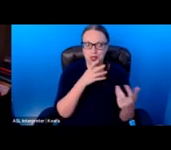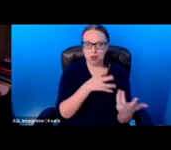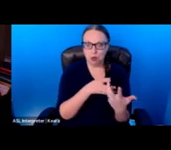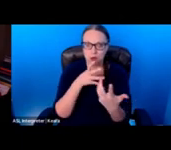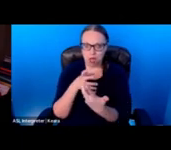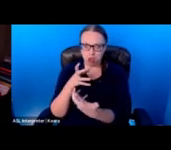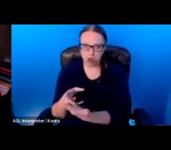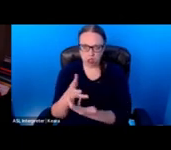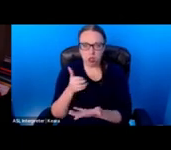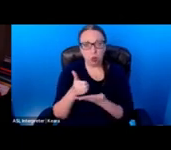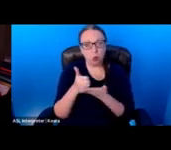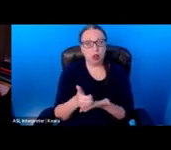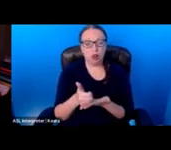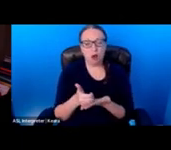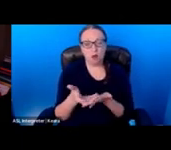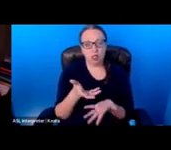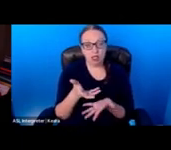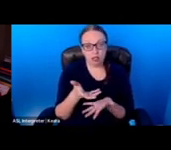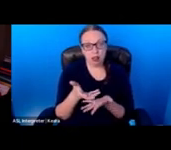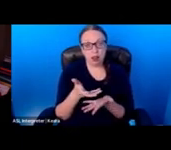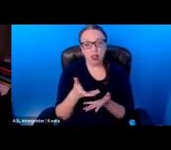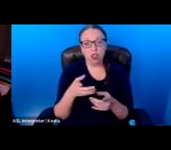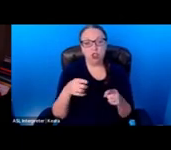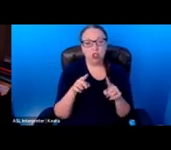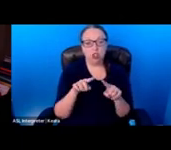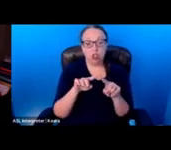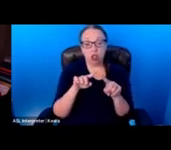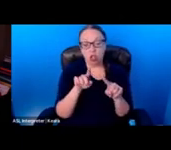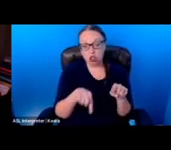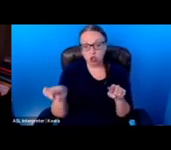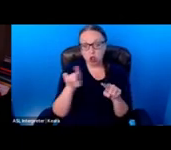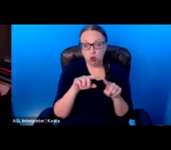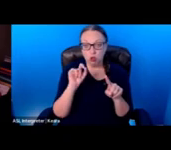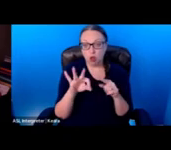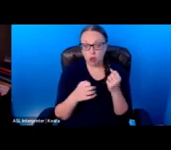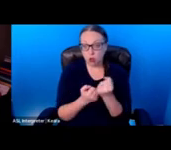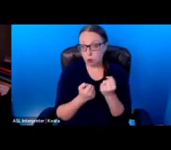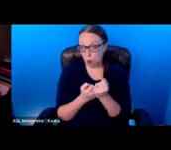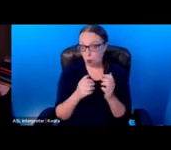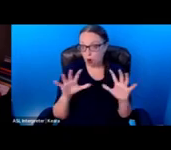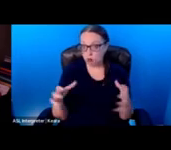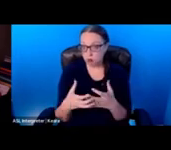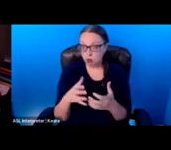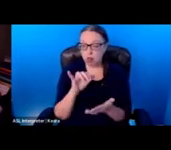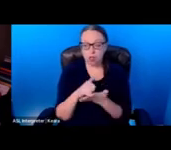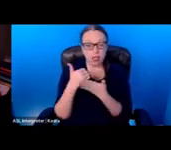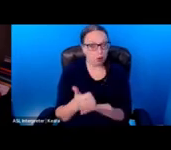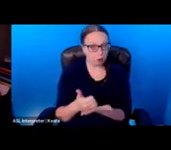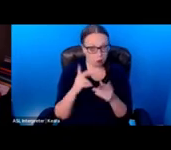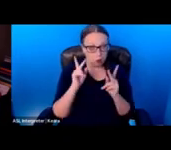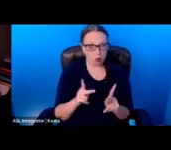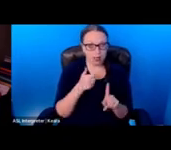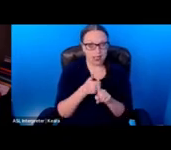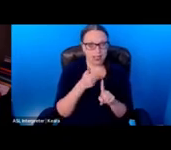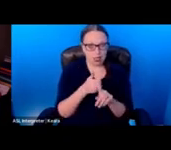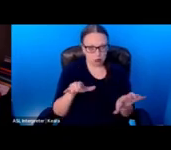help facilitate circles of support, which is really helpful for a person that's self-directing to create that circle around